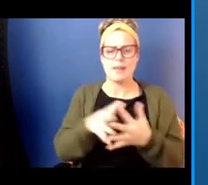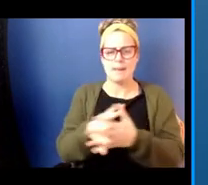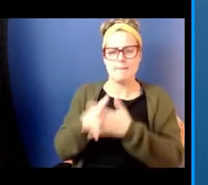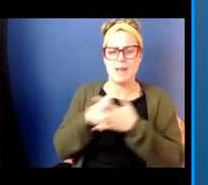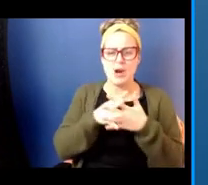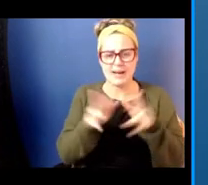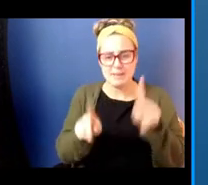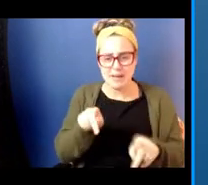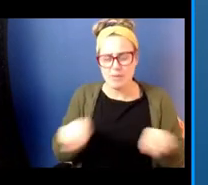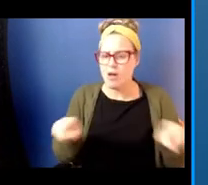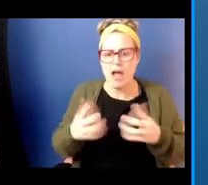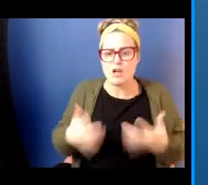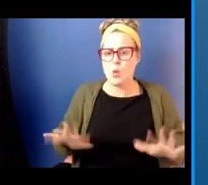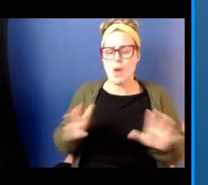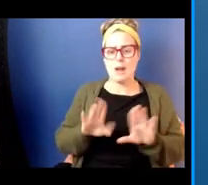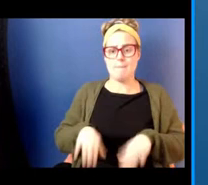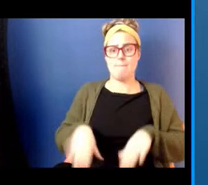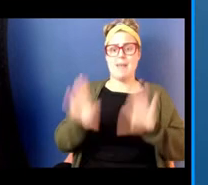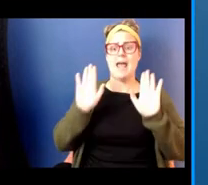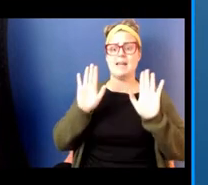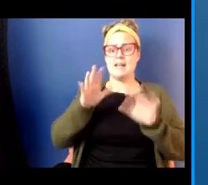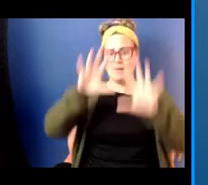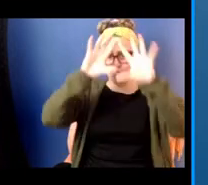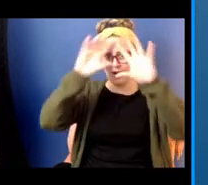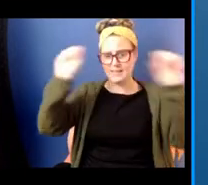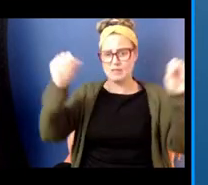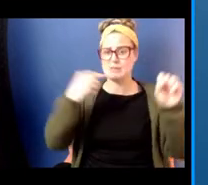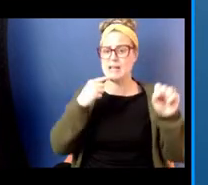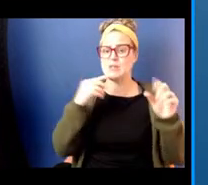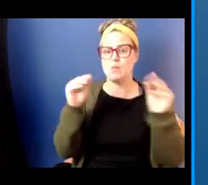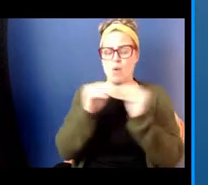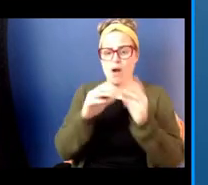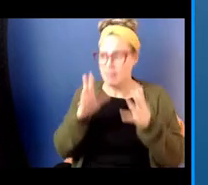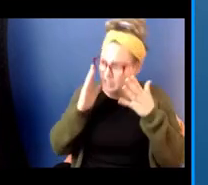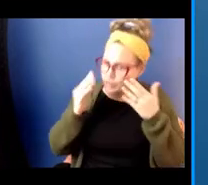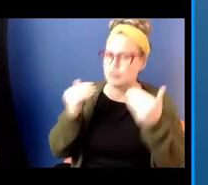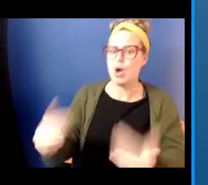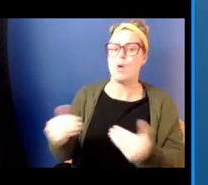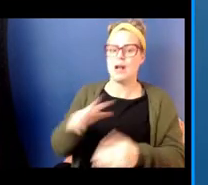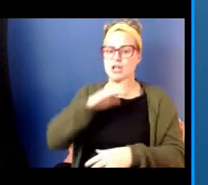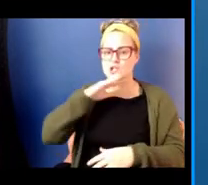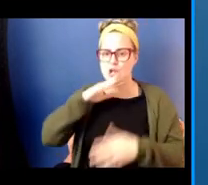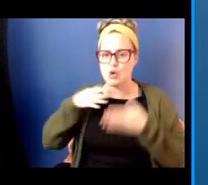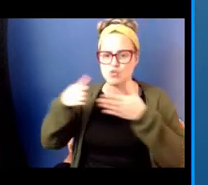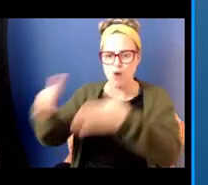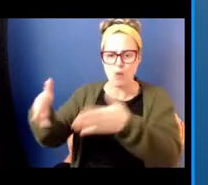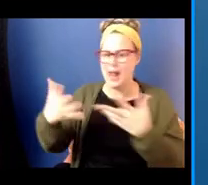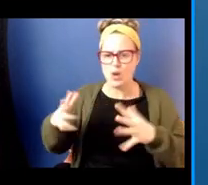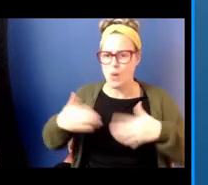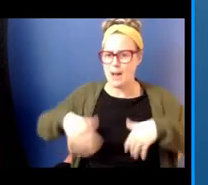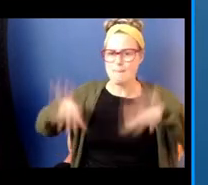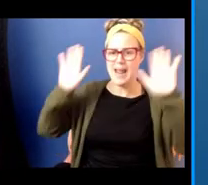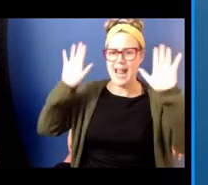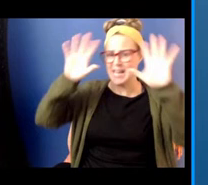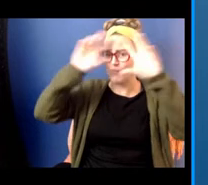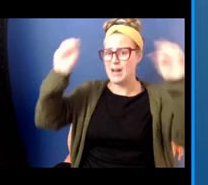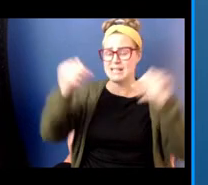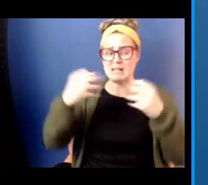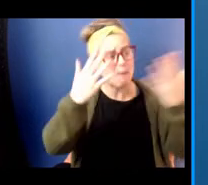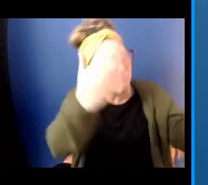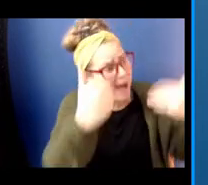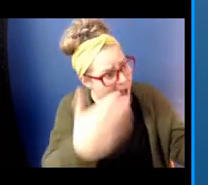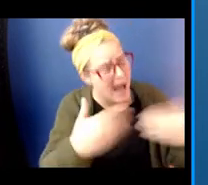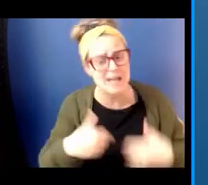road I'm not going to abandon the president who said let's see what we don't see and believe what we can't even dream of